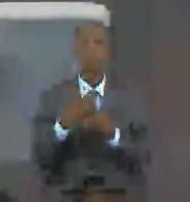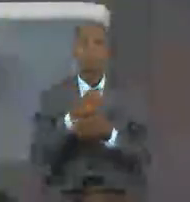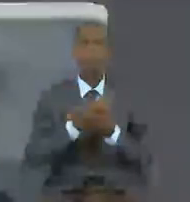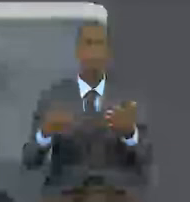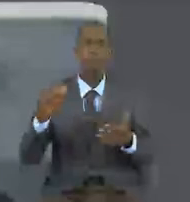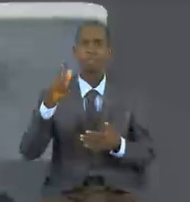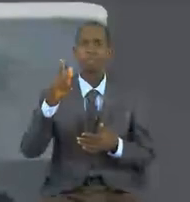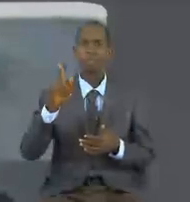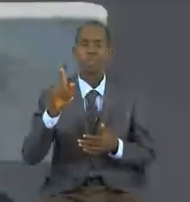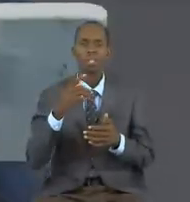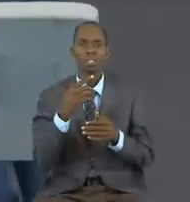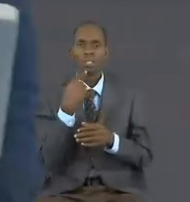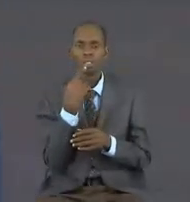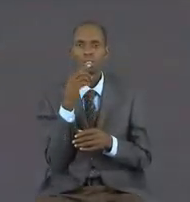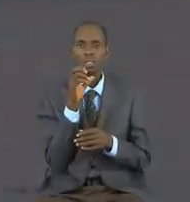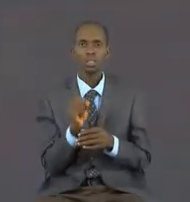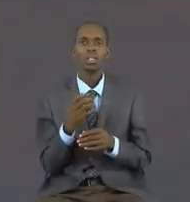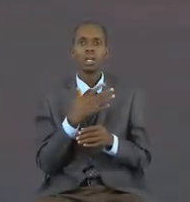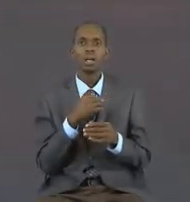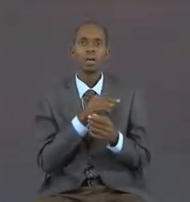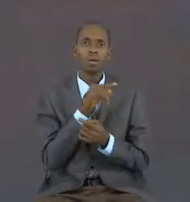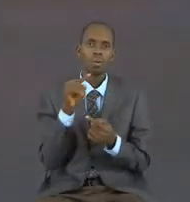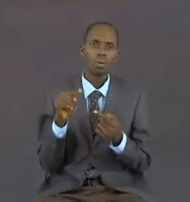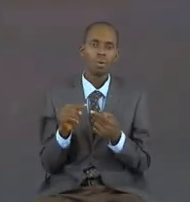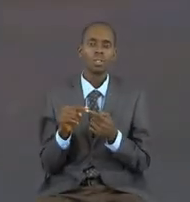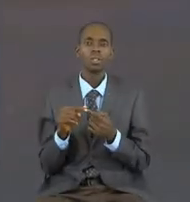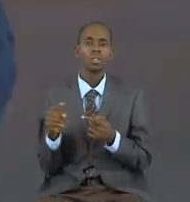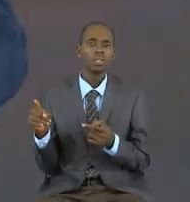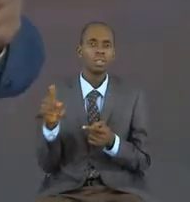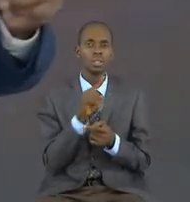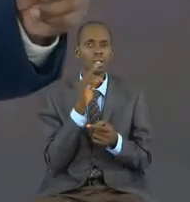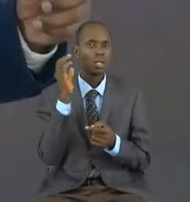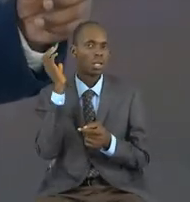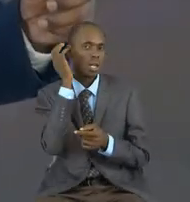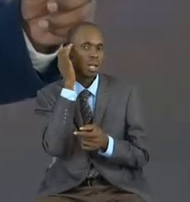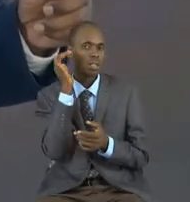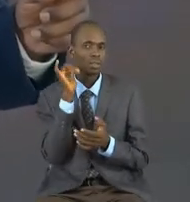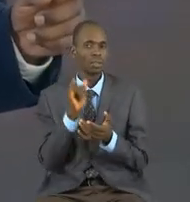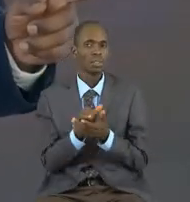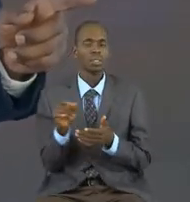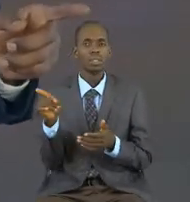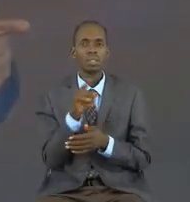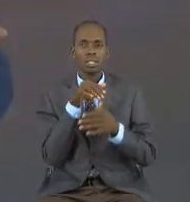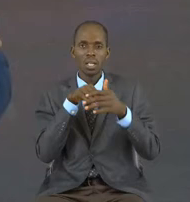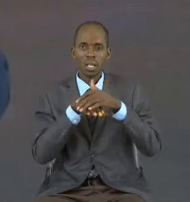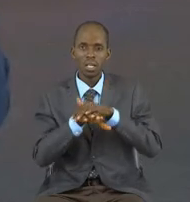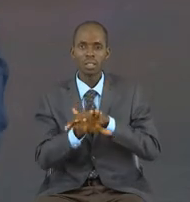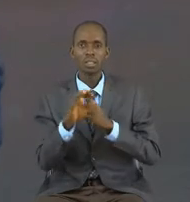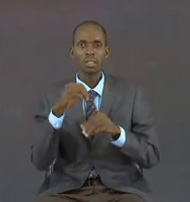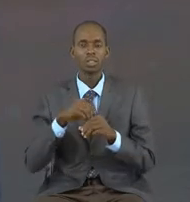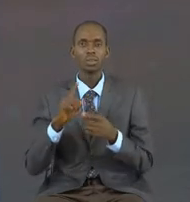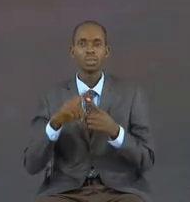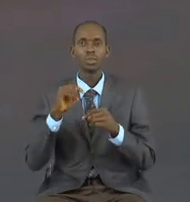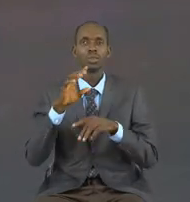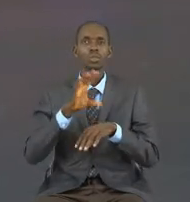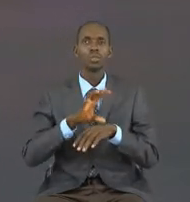verse 21 says, and when they had that, they entered into the temple early in